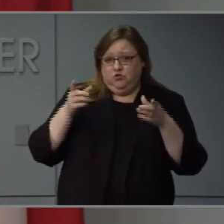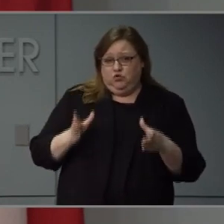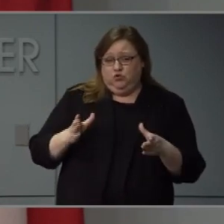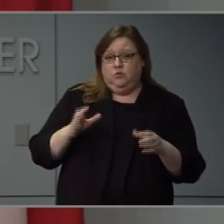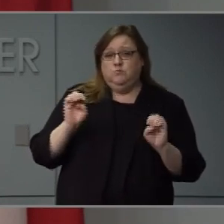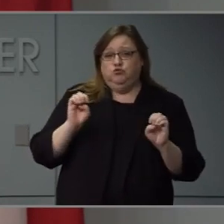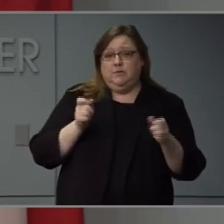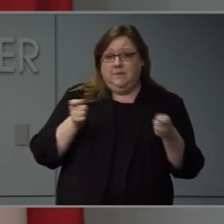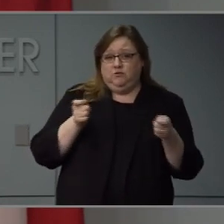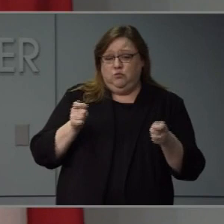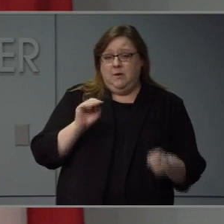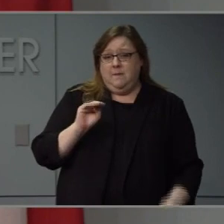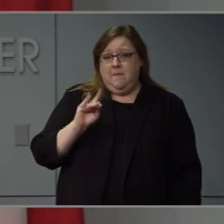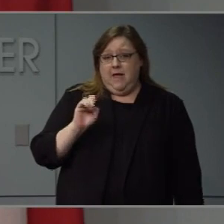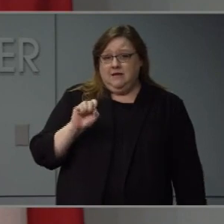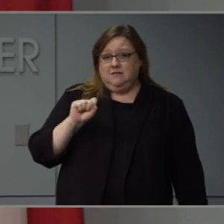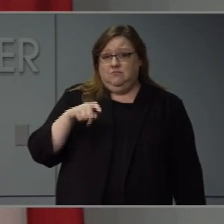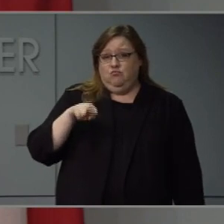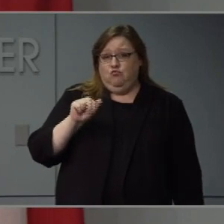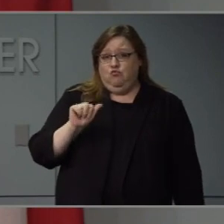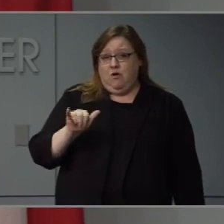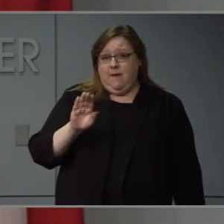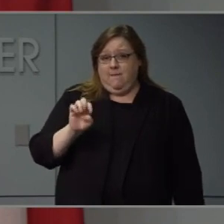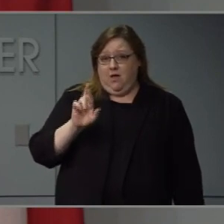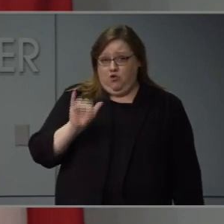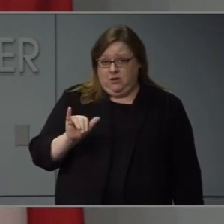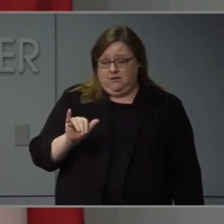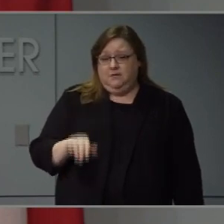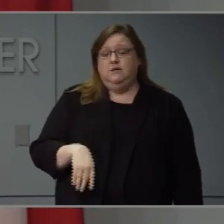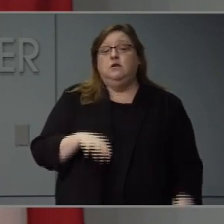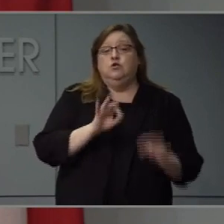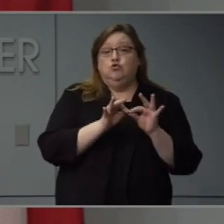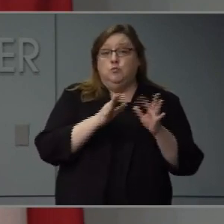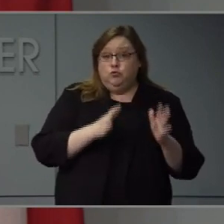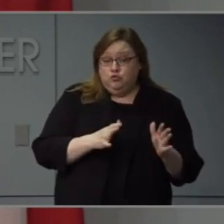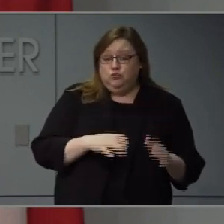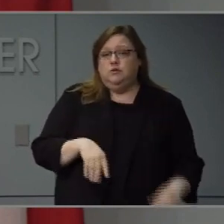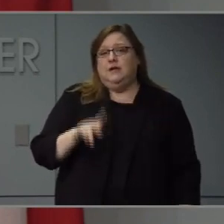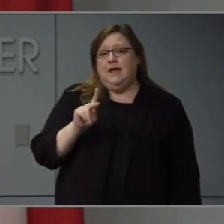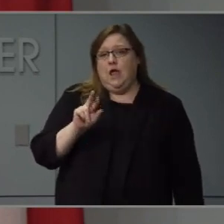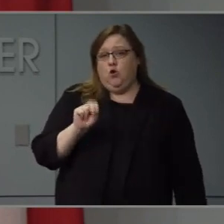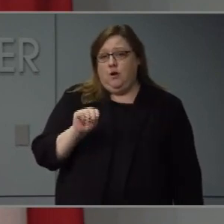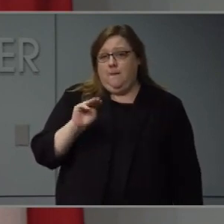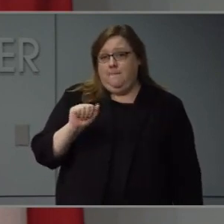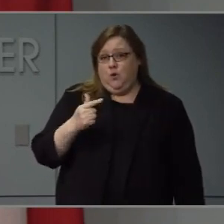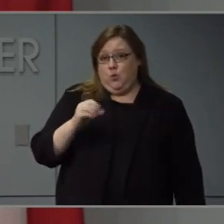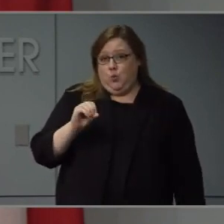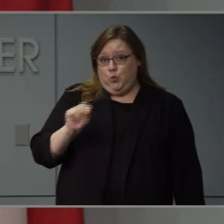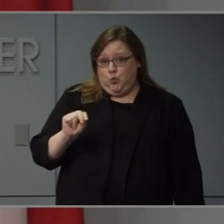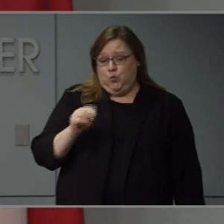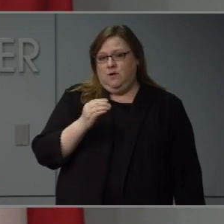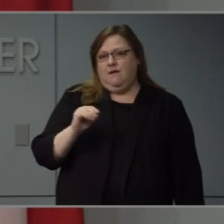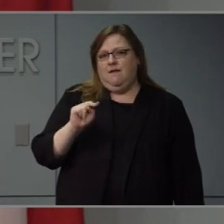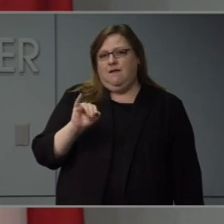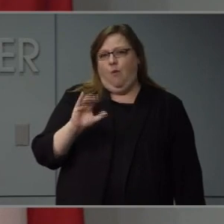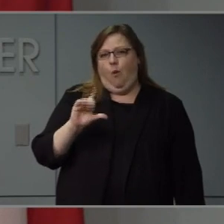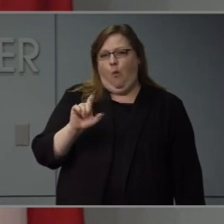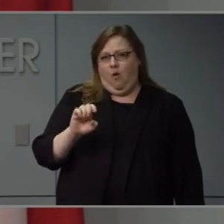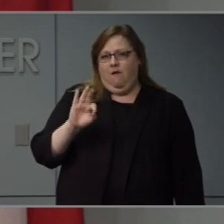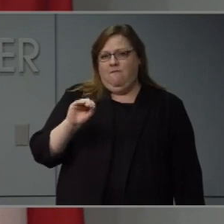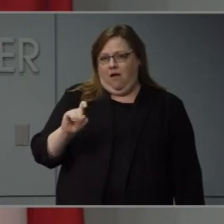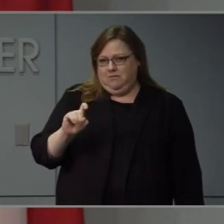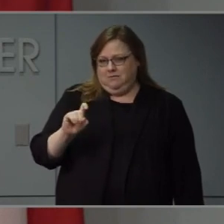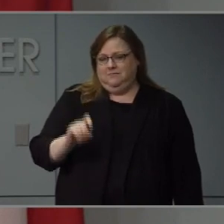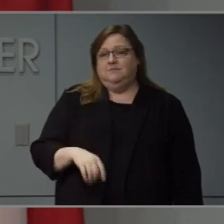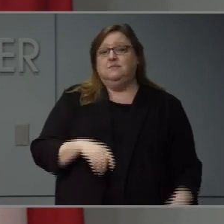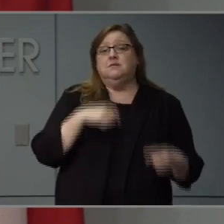Mike Sprayberry. Karen Magoon and Nicole Fox are our American Sign Language interpreters, and working behind the scenes are our